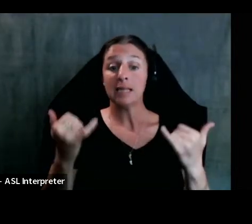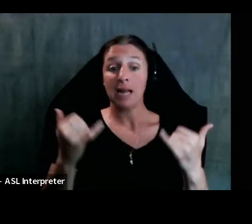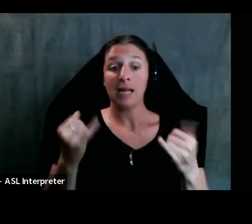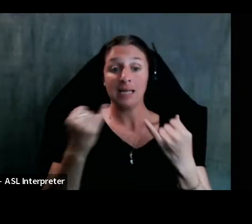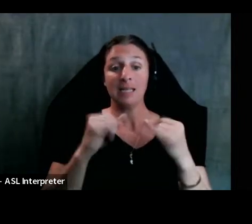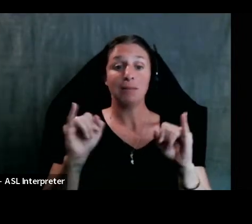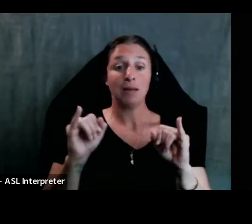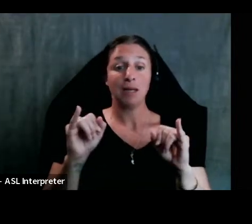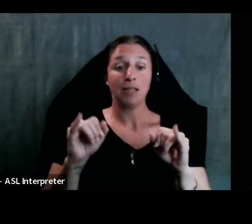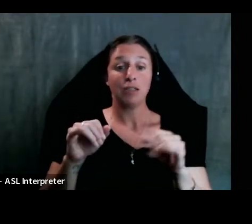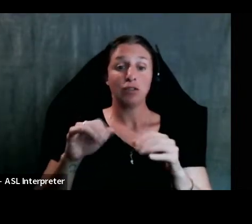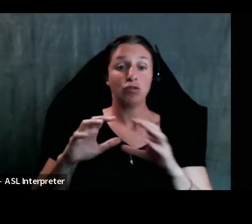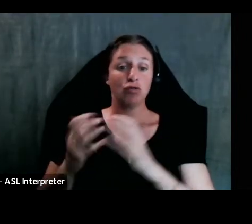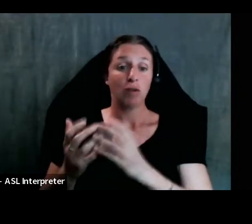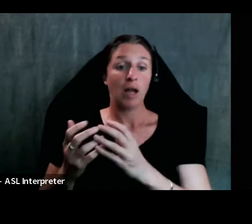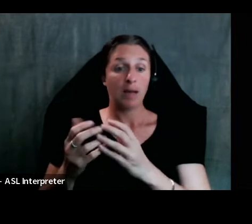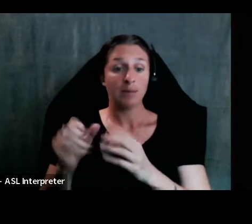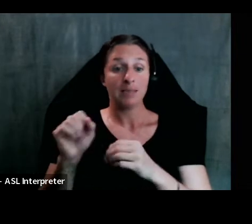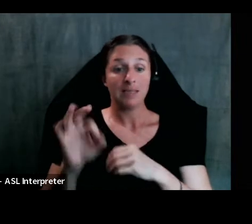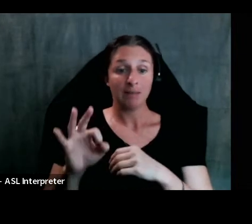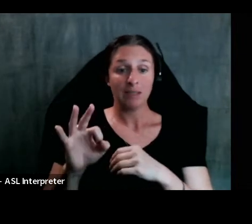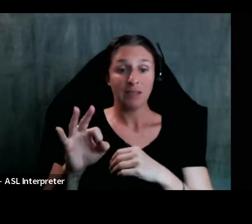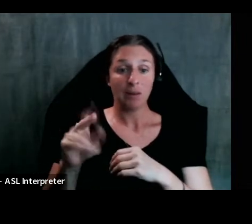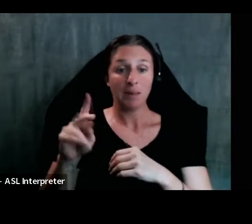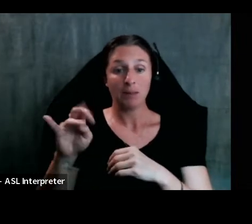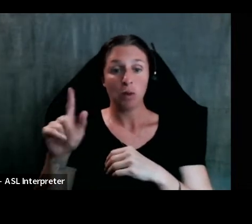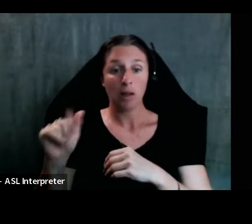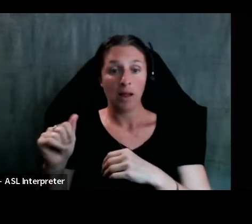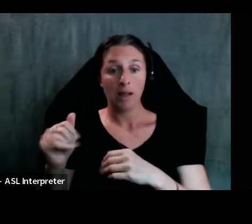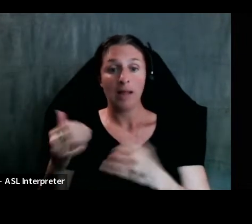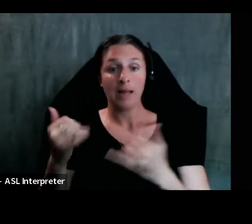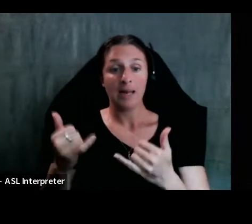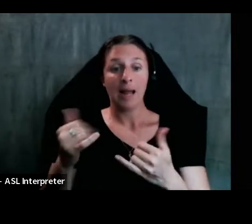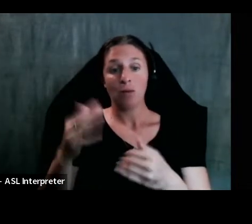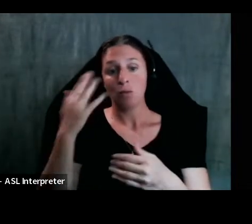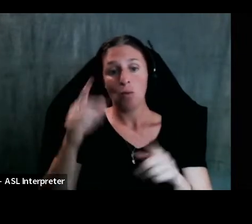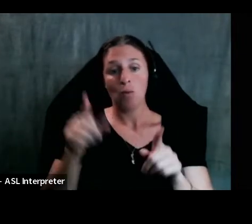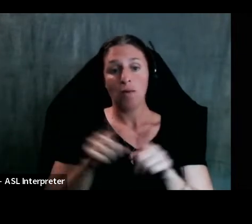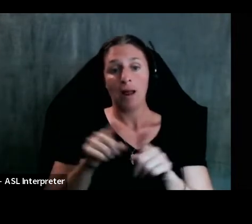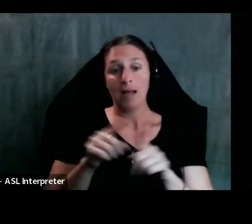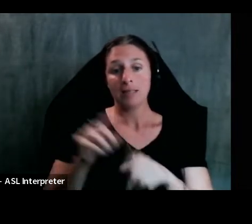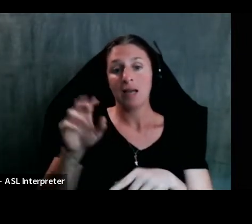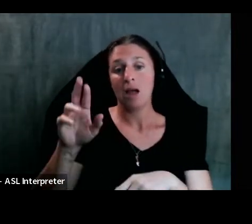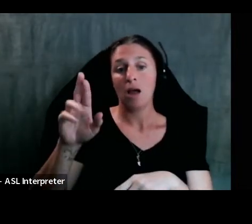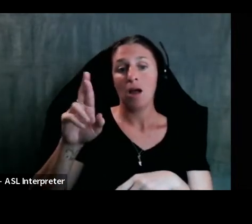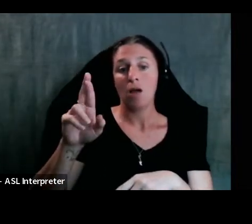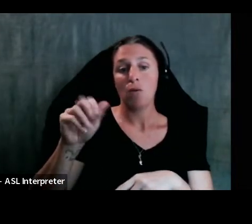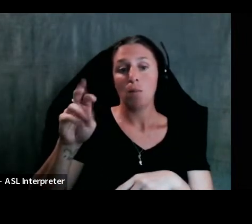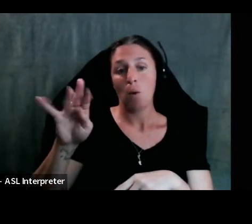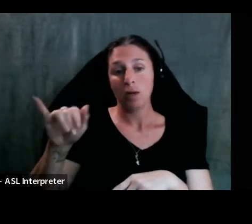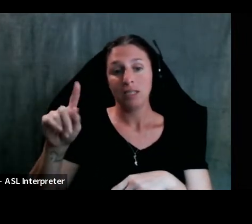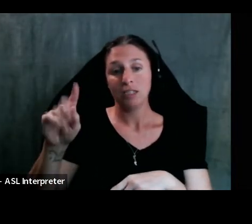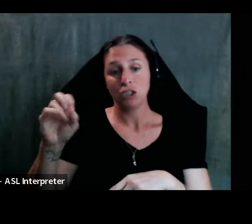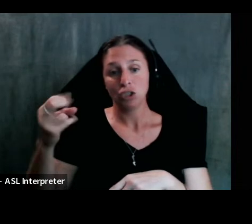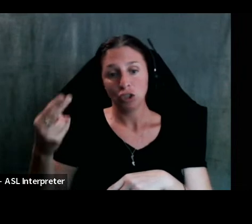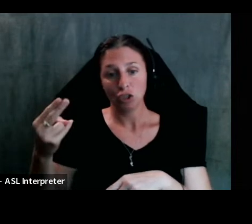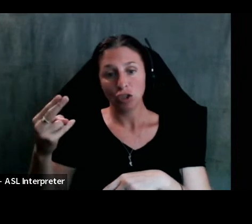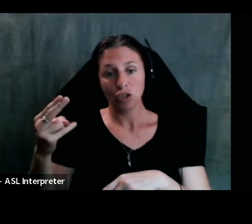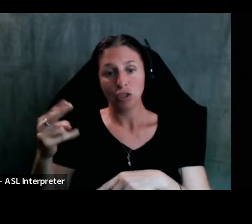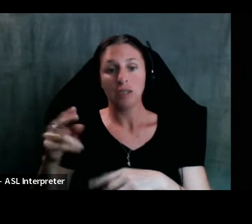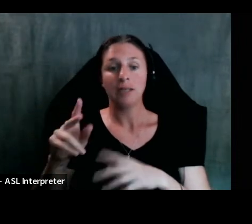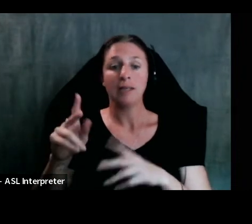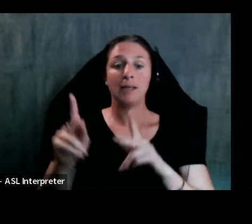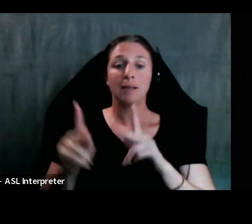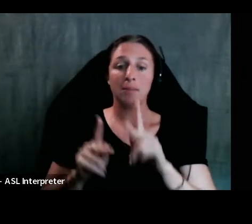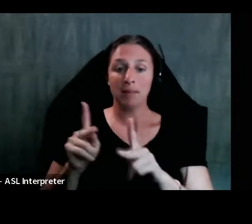tribes of the San Francisco Peninsula are known collectively as the Ramaytush Ohlone people. And whereas the ancestral past of the